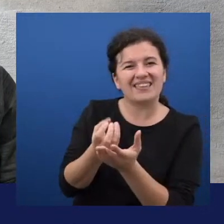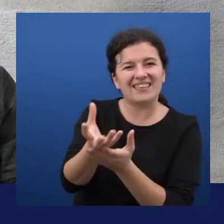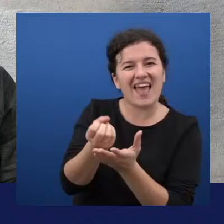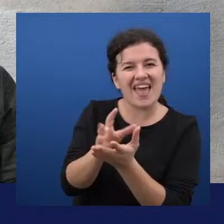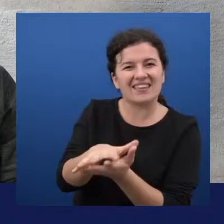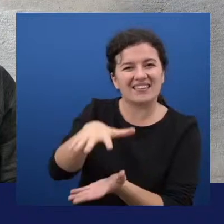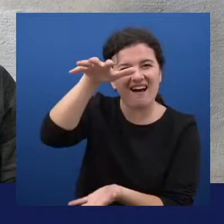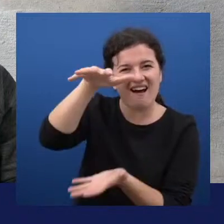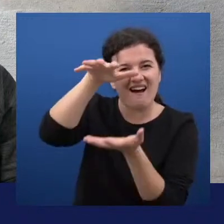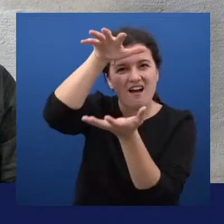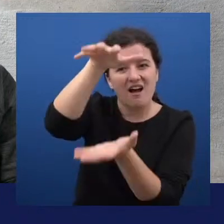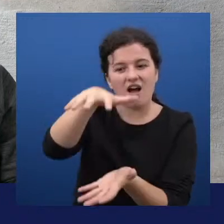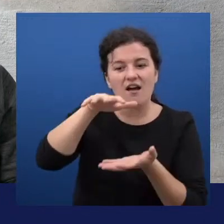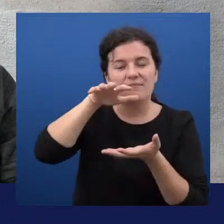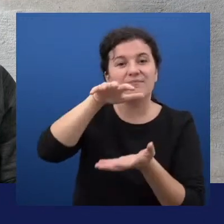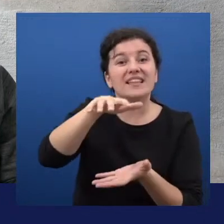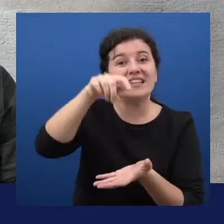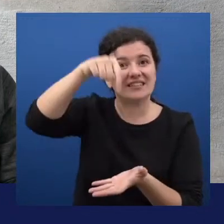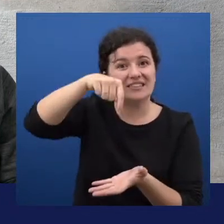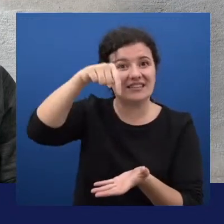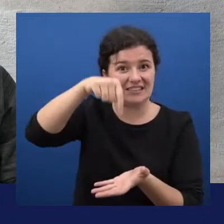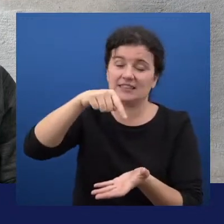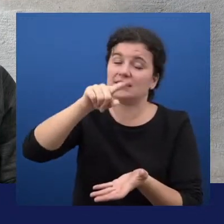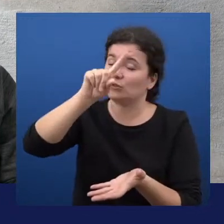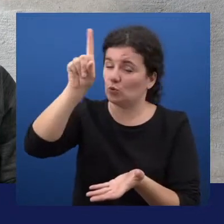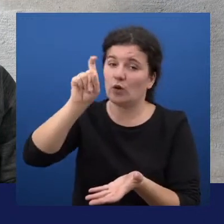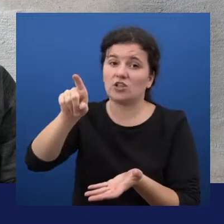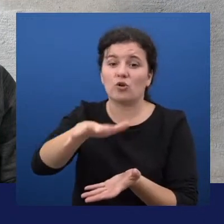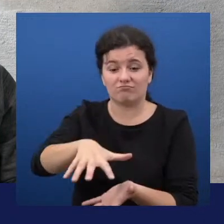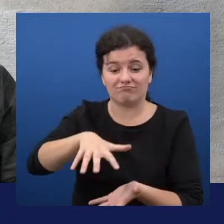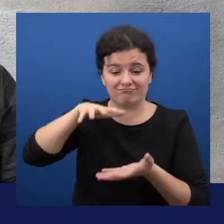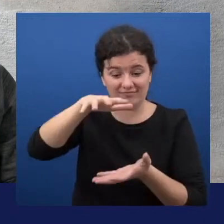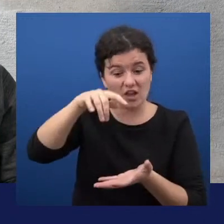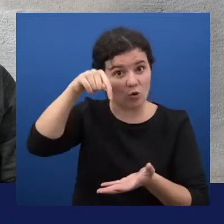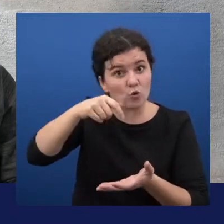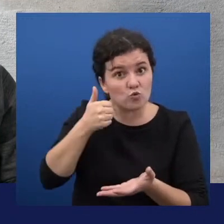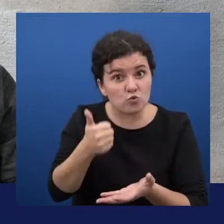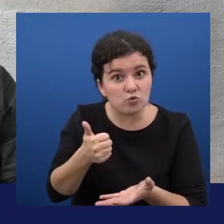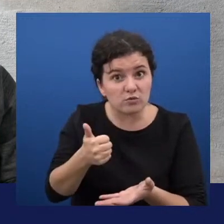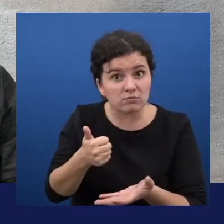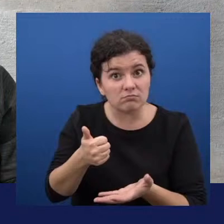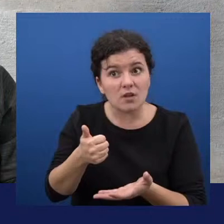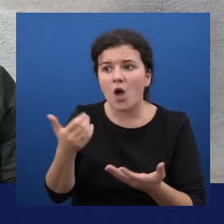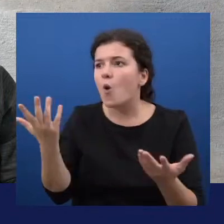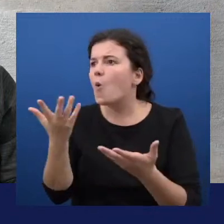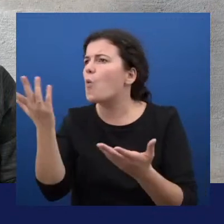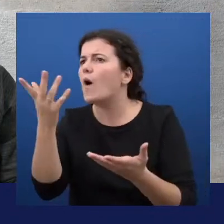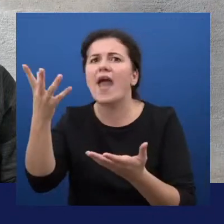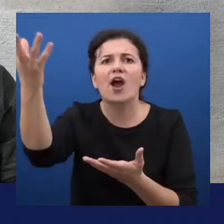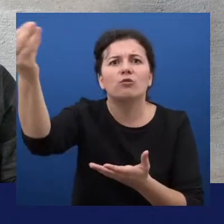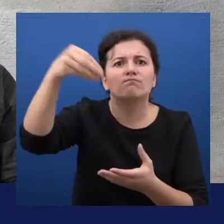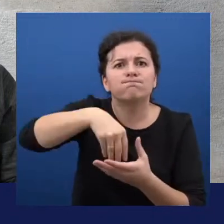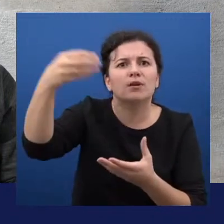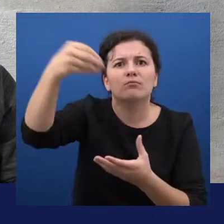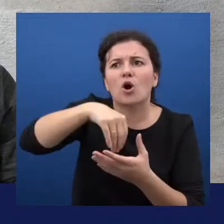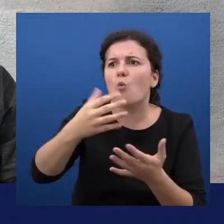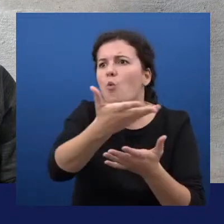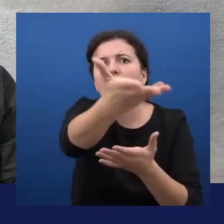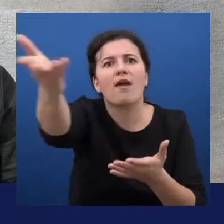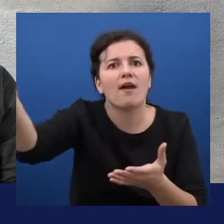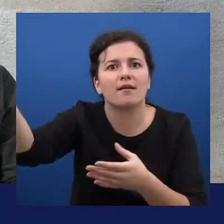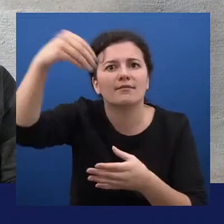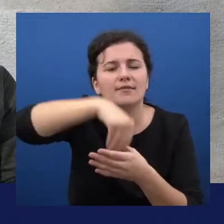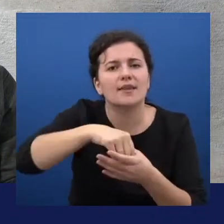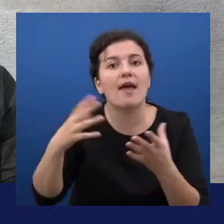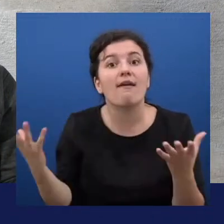right sheet? I mean, it's hard. And it's I agree with Seth. I mean,